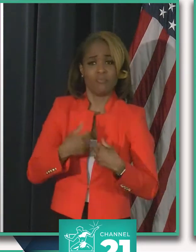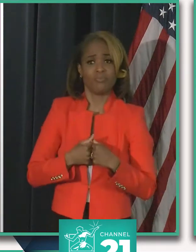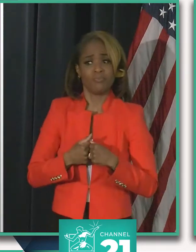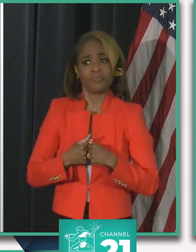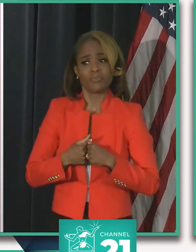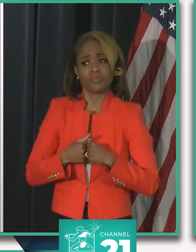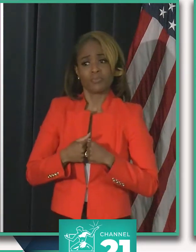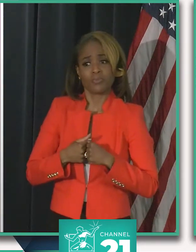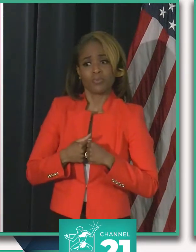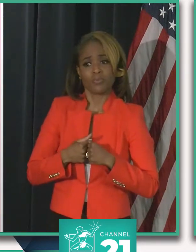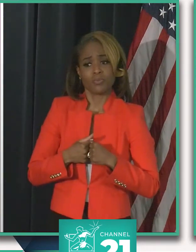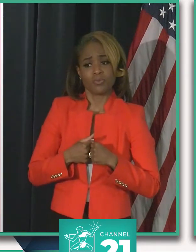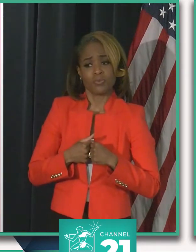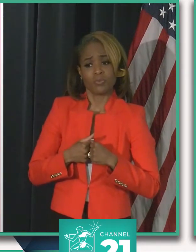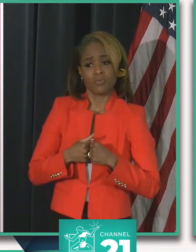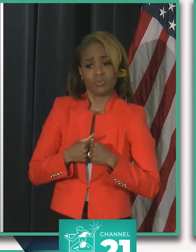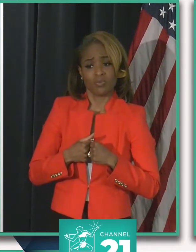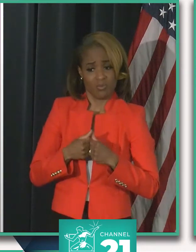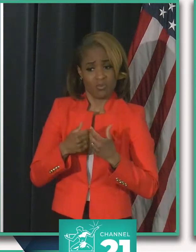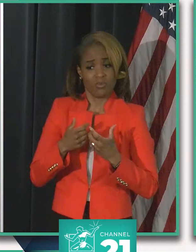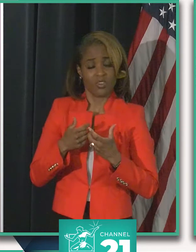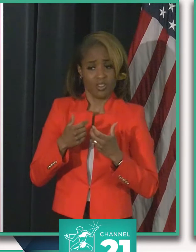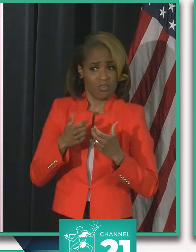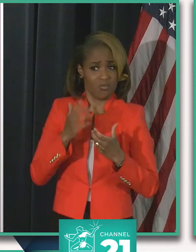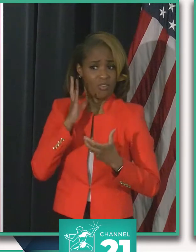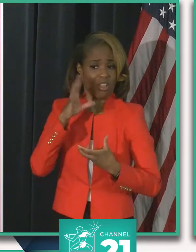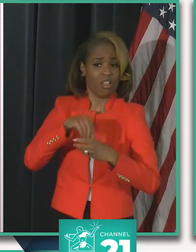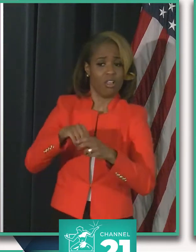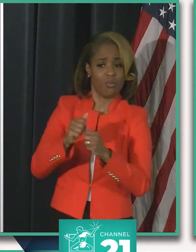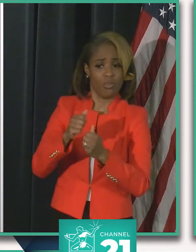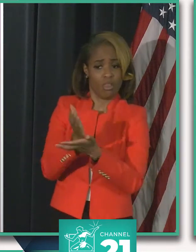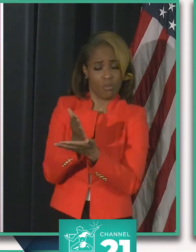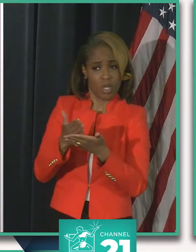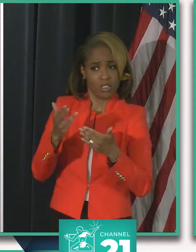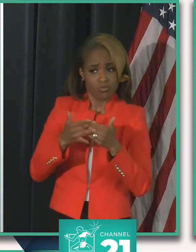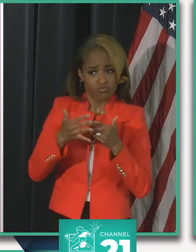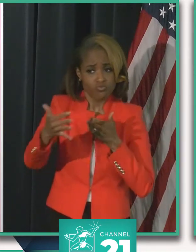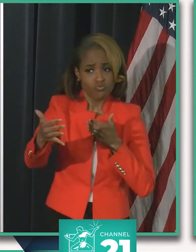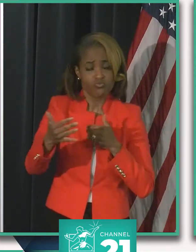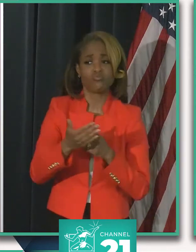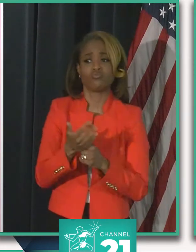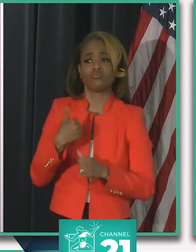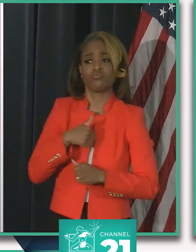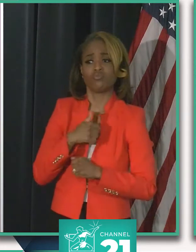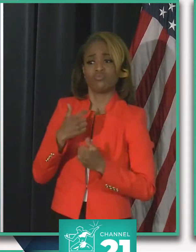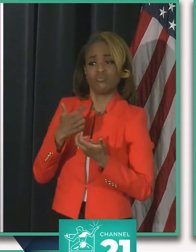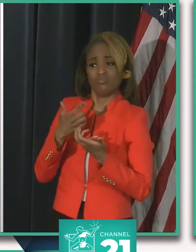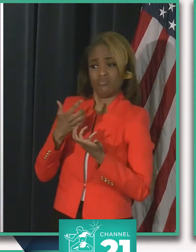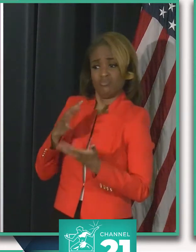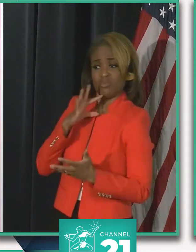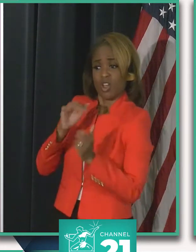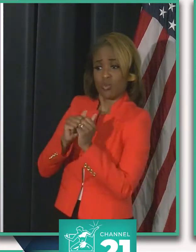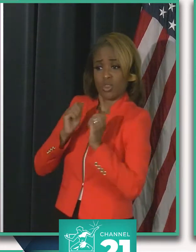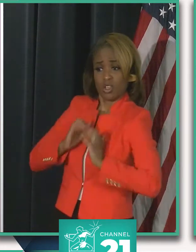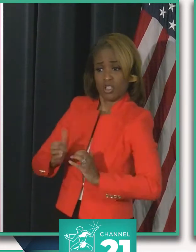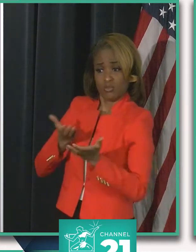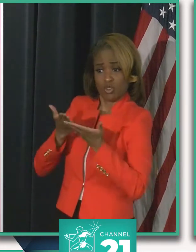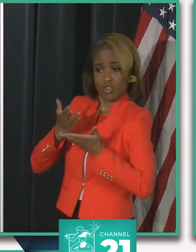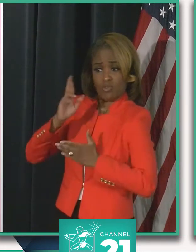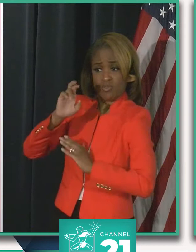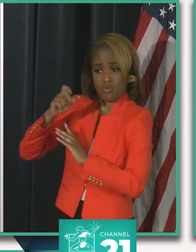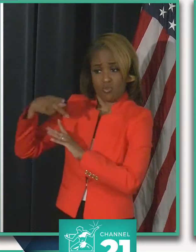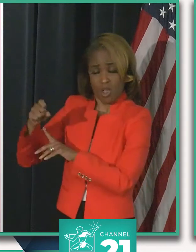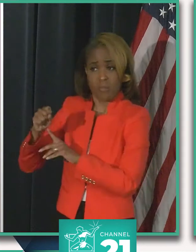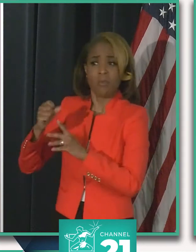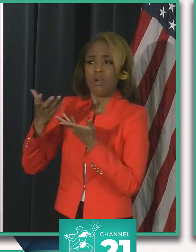in the budget moving forward. And we have been talking to our customer service reps to get some ideas on how